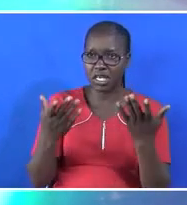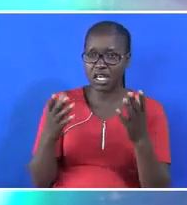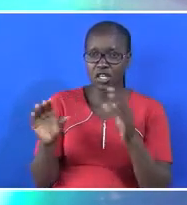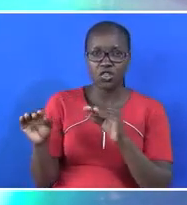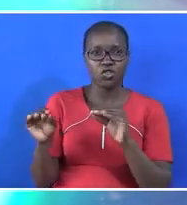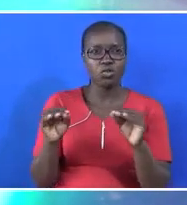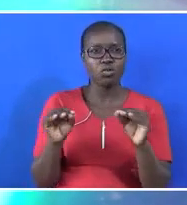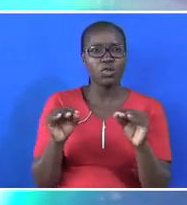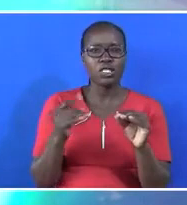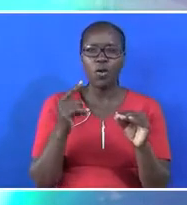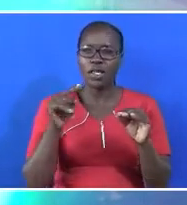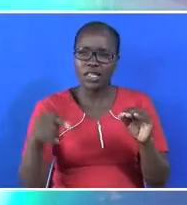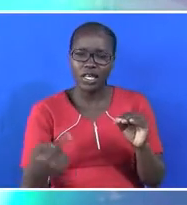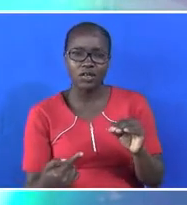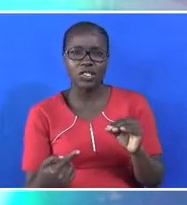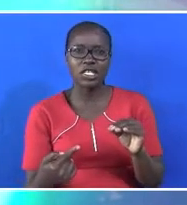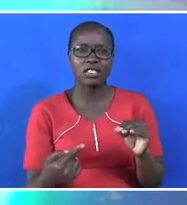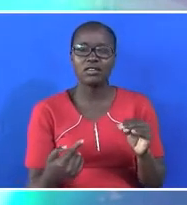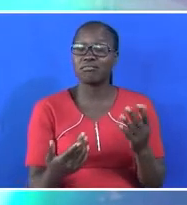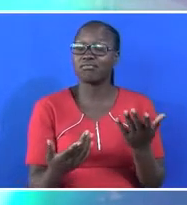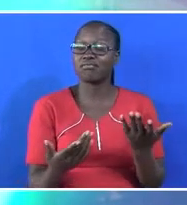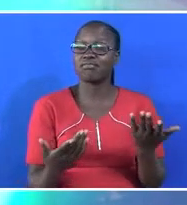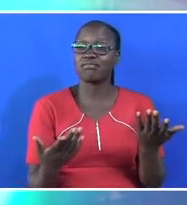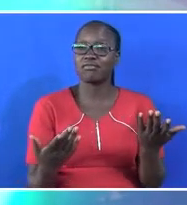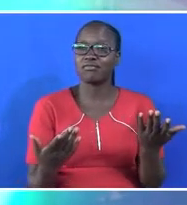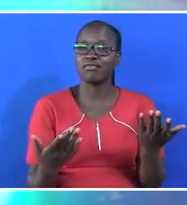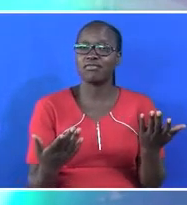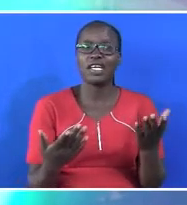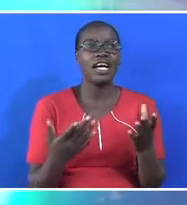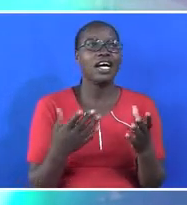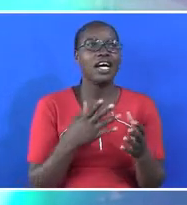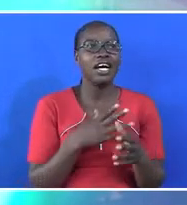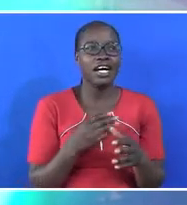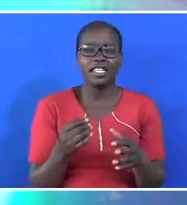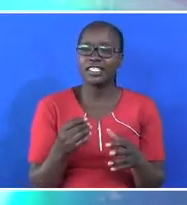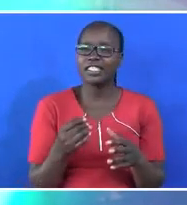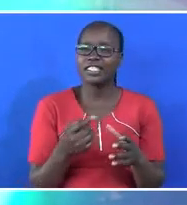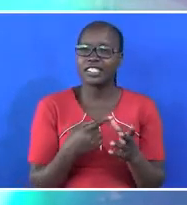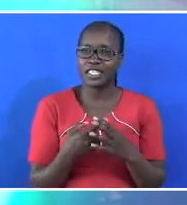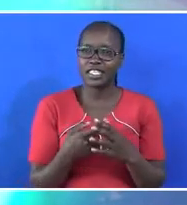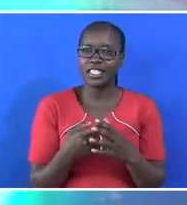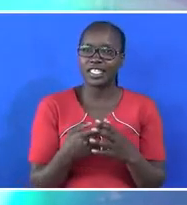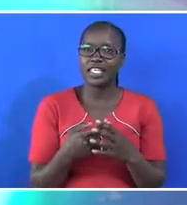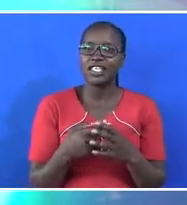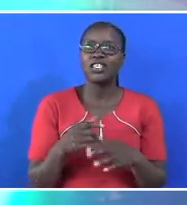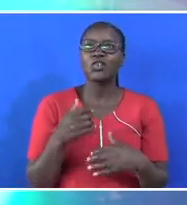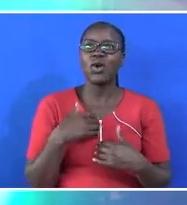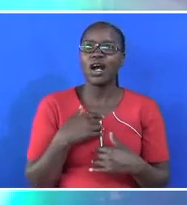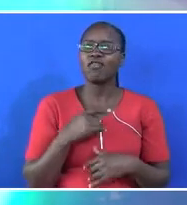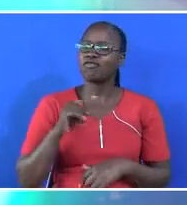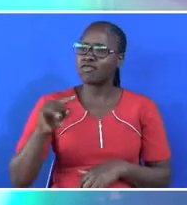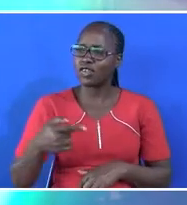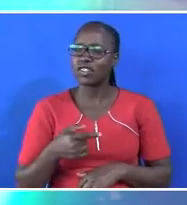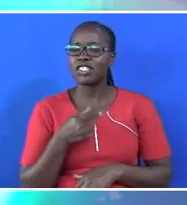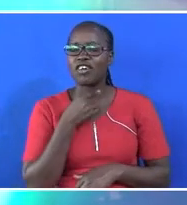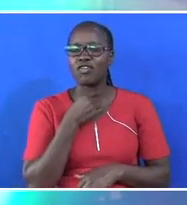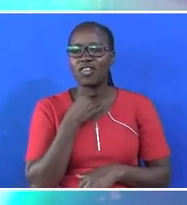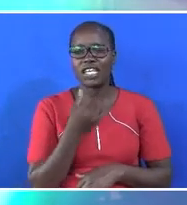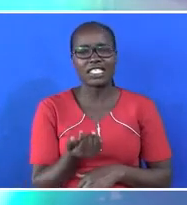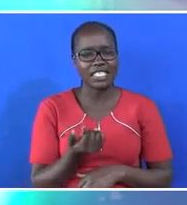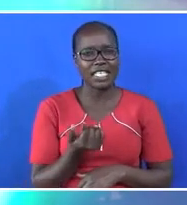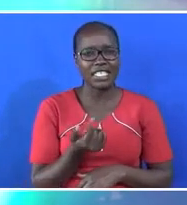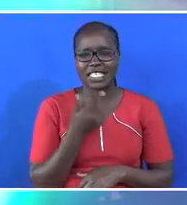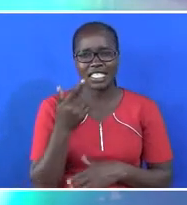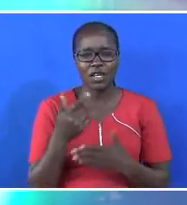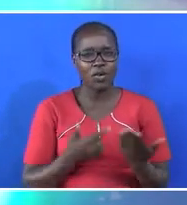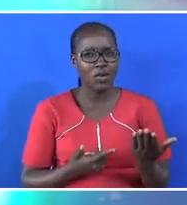put the 1,000th one and you got thousands of likes. And what did